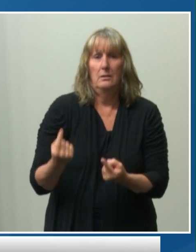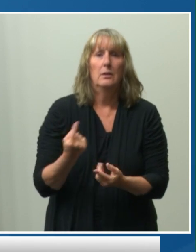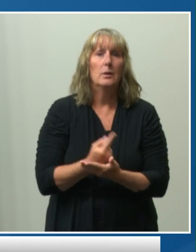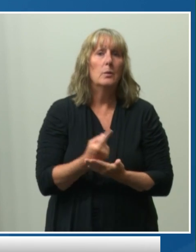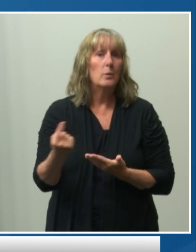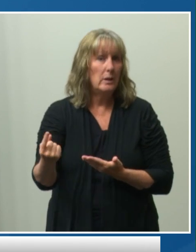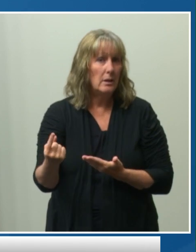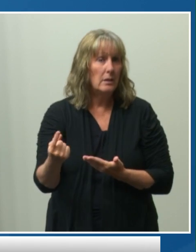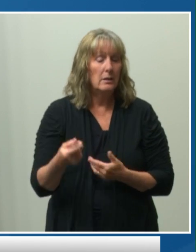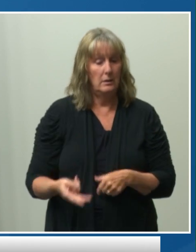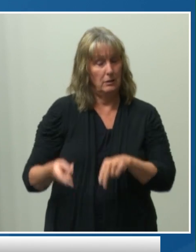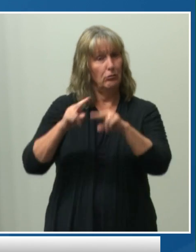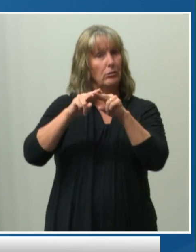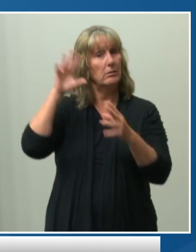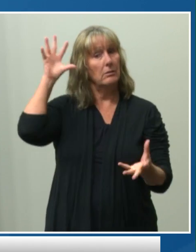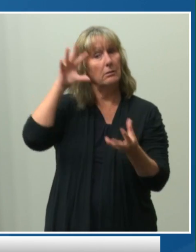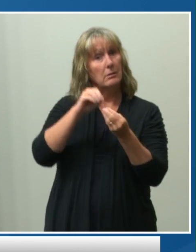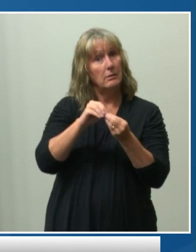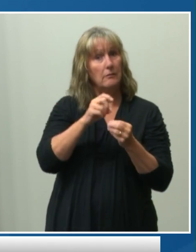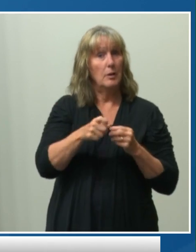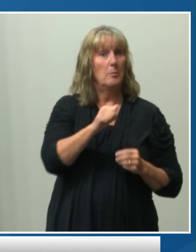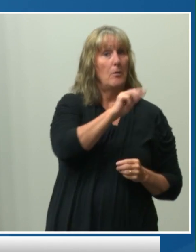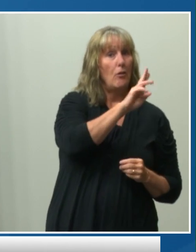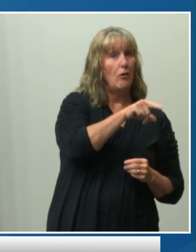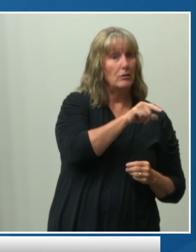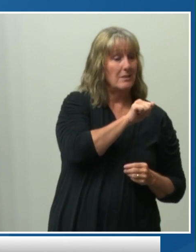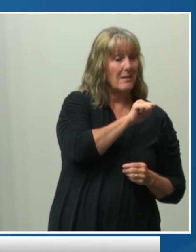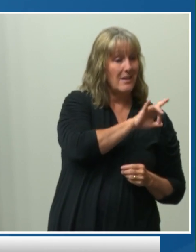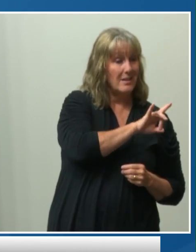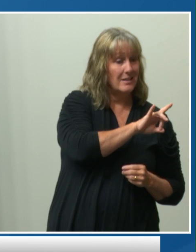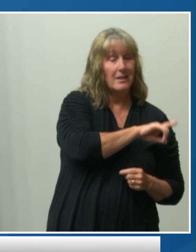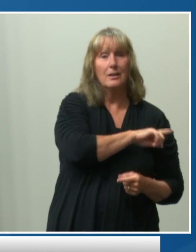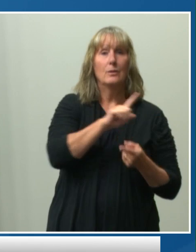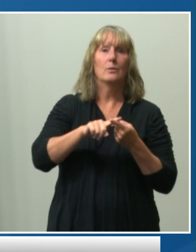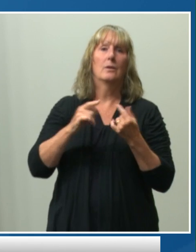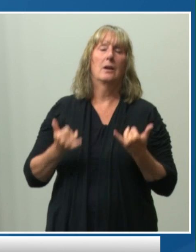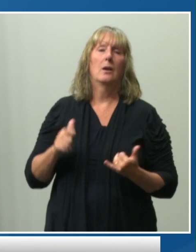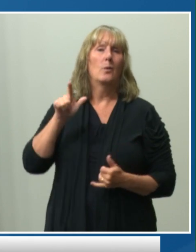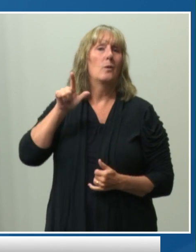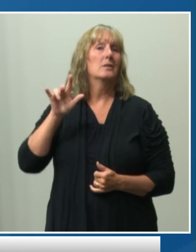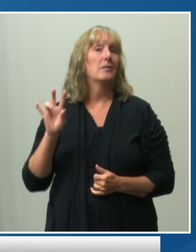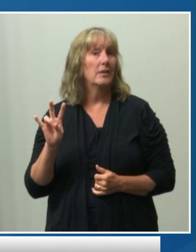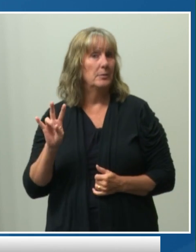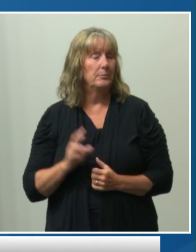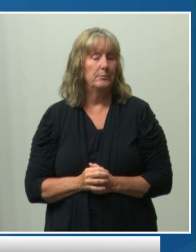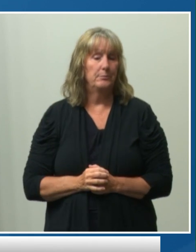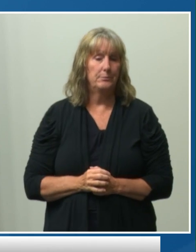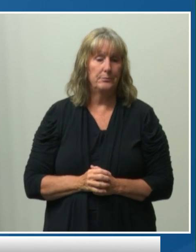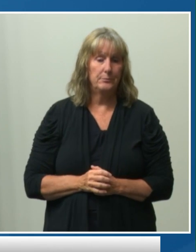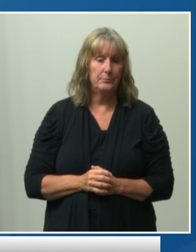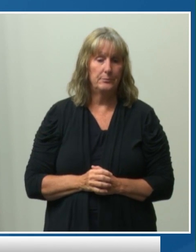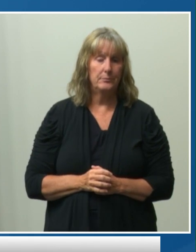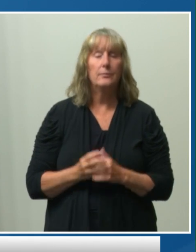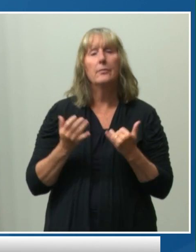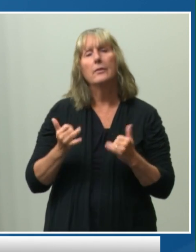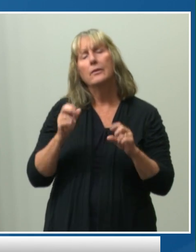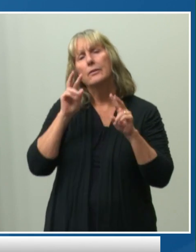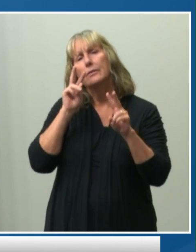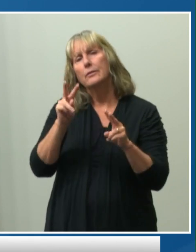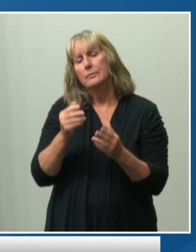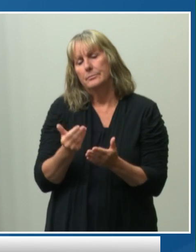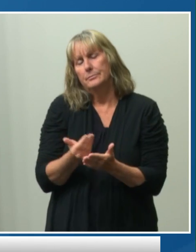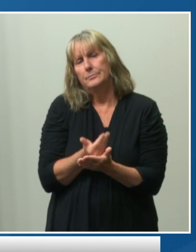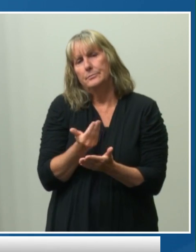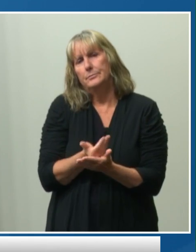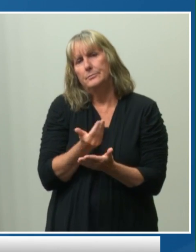week, increasing the total from August from 18 to 27. Now let's take a look at the